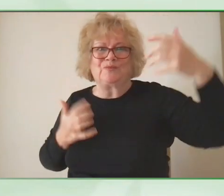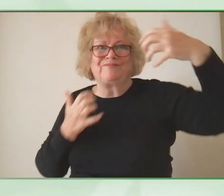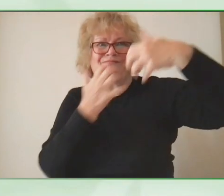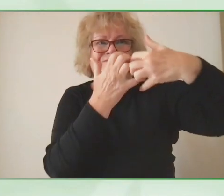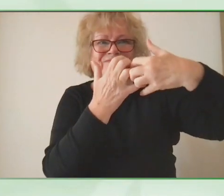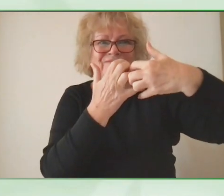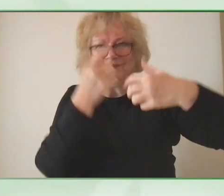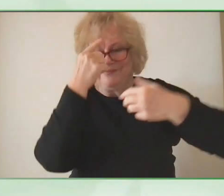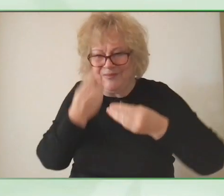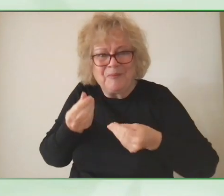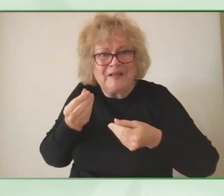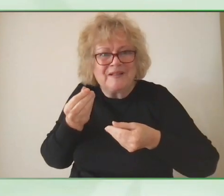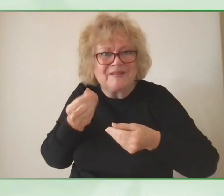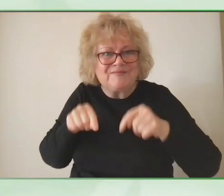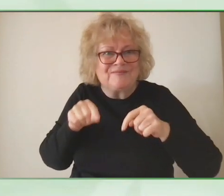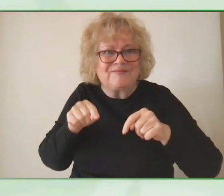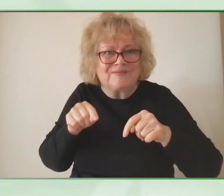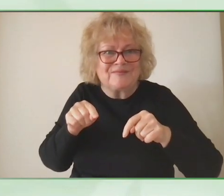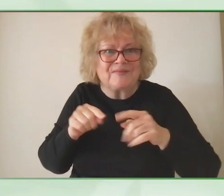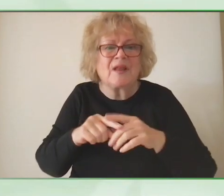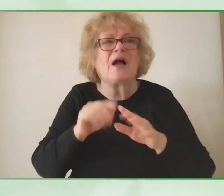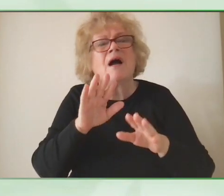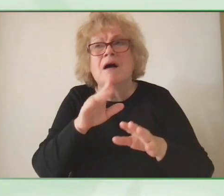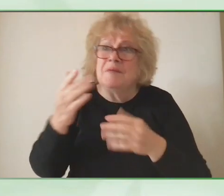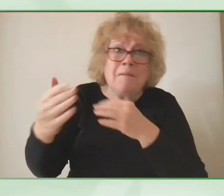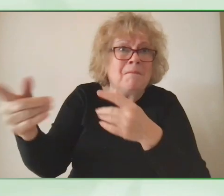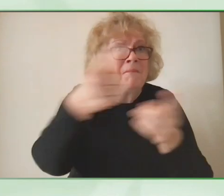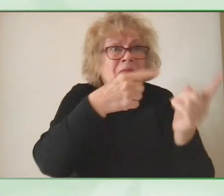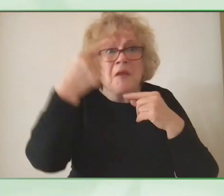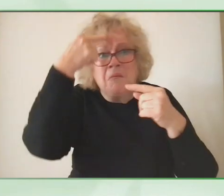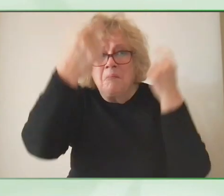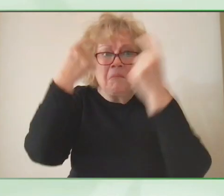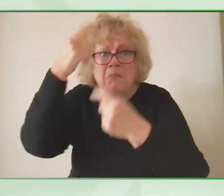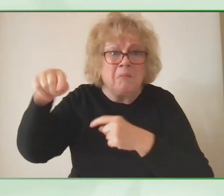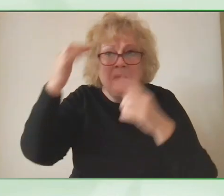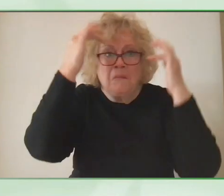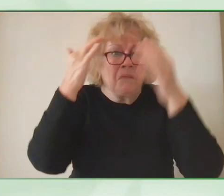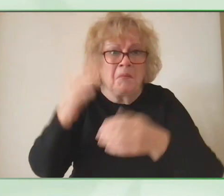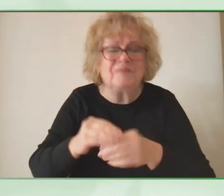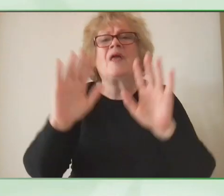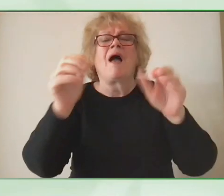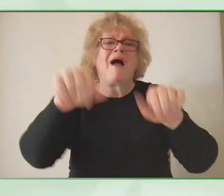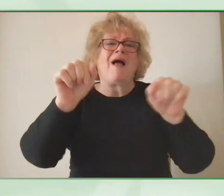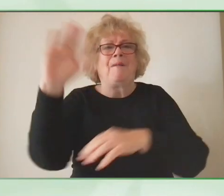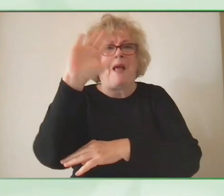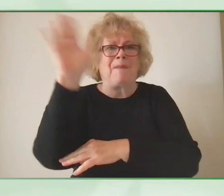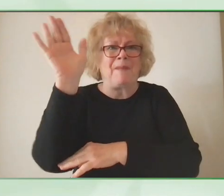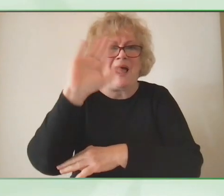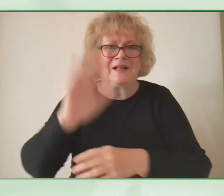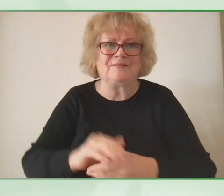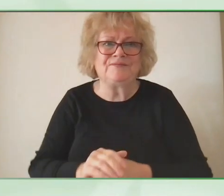I don't want to talk about the economic models and about market models and about all these things, but I think we really fail as a